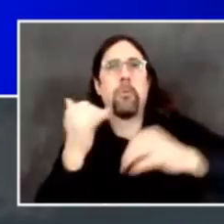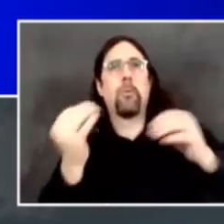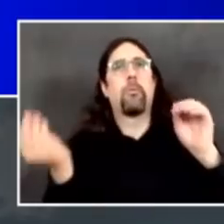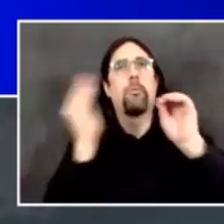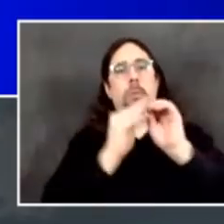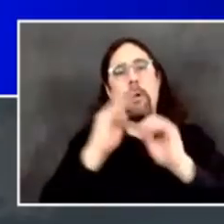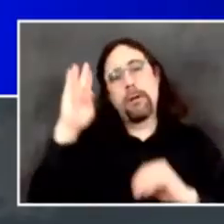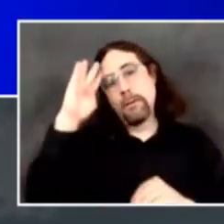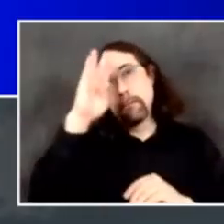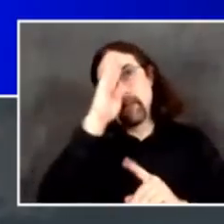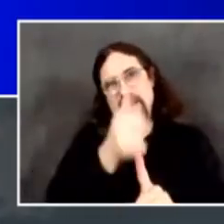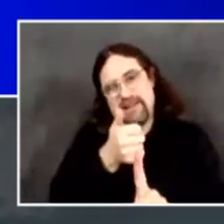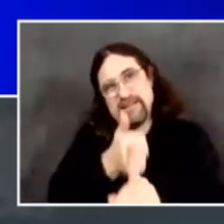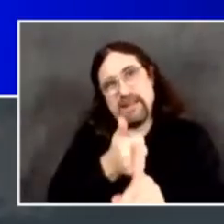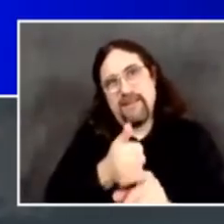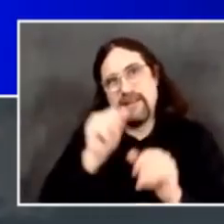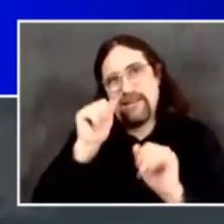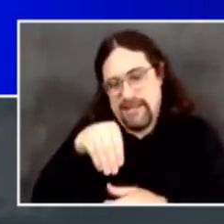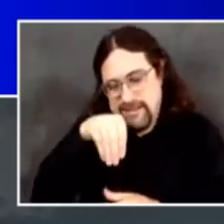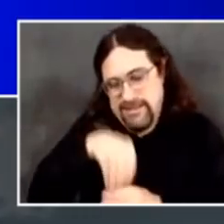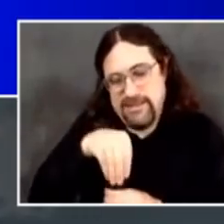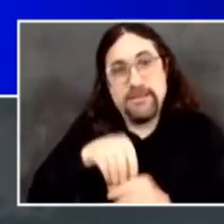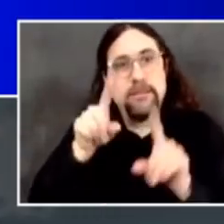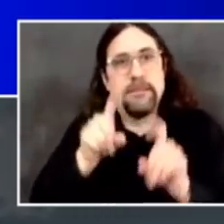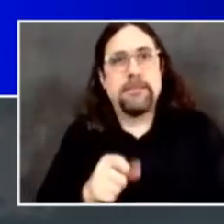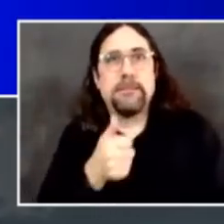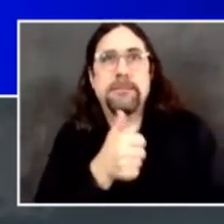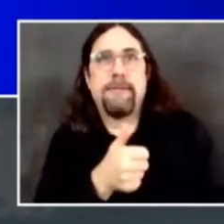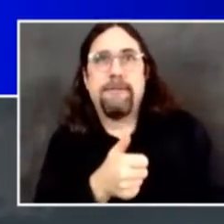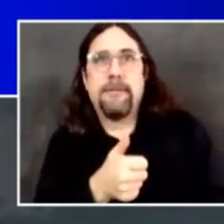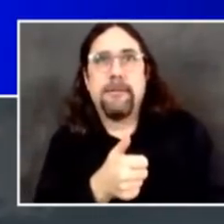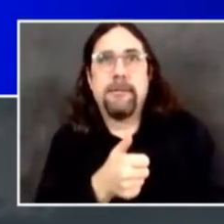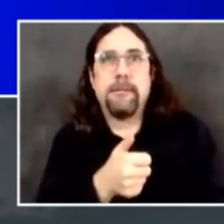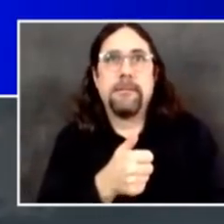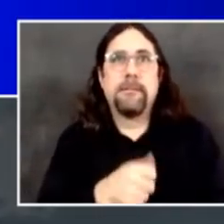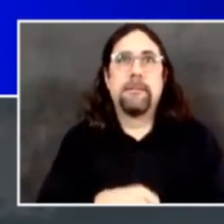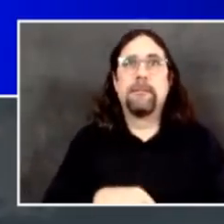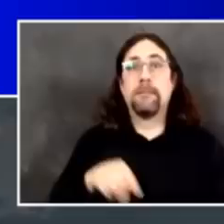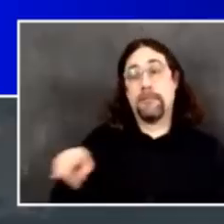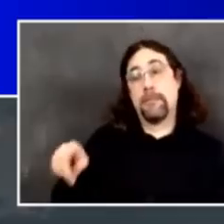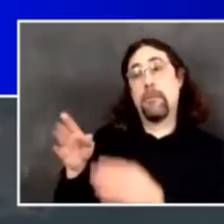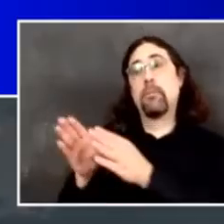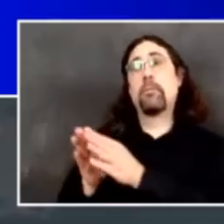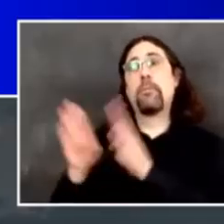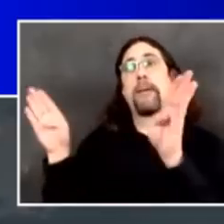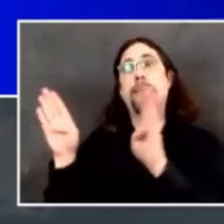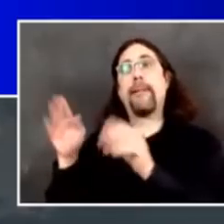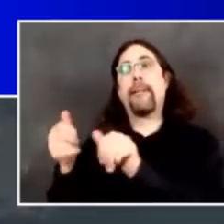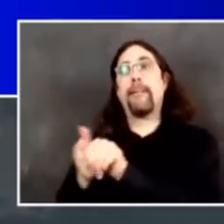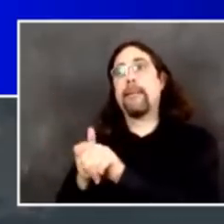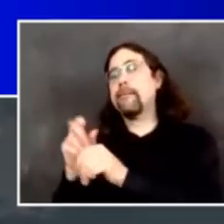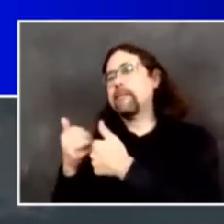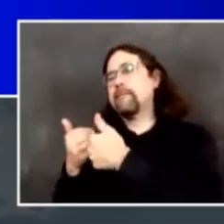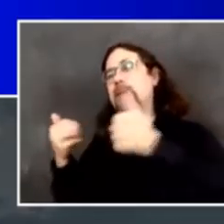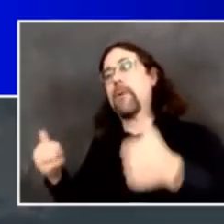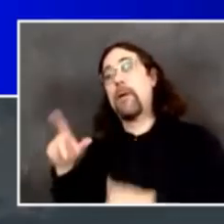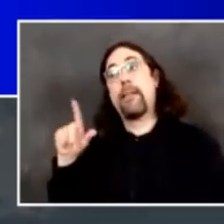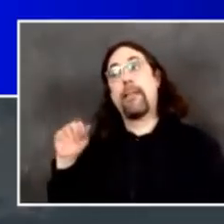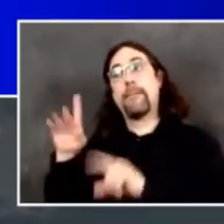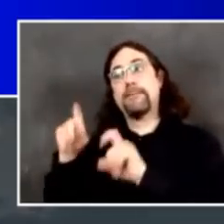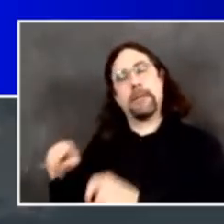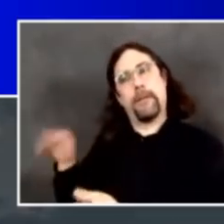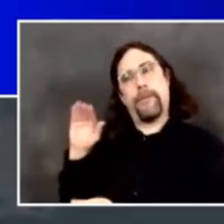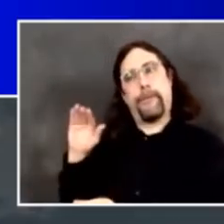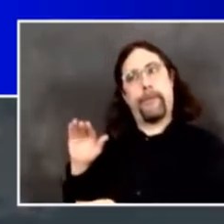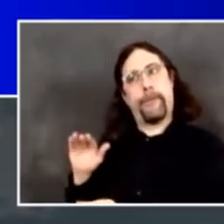public health lab is actually down to a very, very small fraction of citywide testing at this point. So knowing